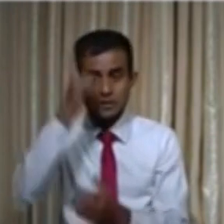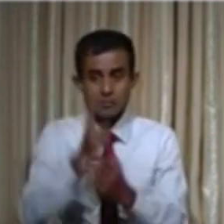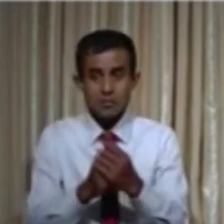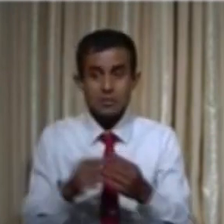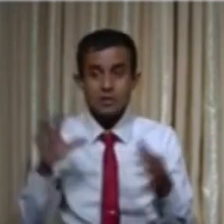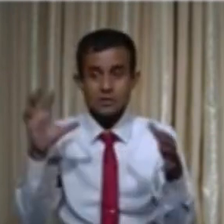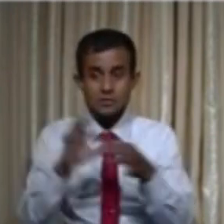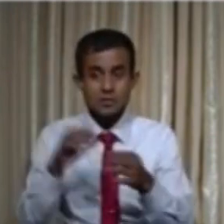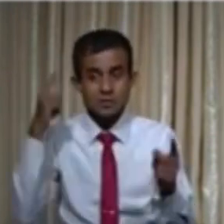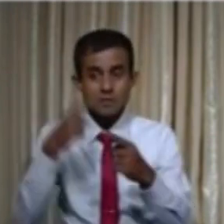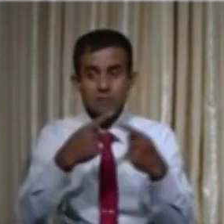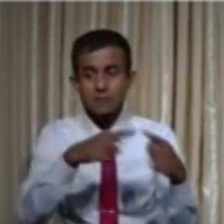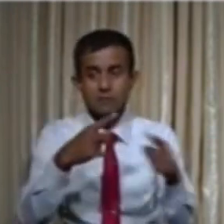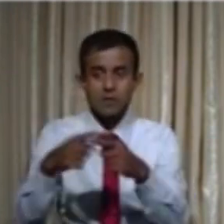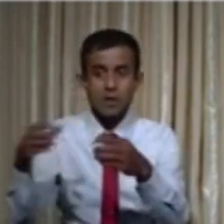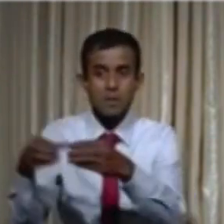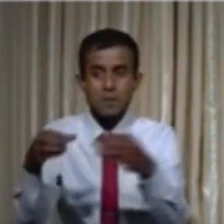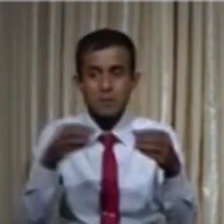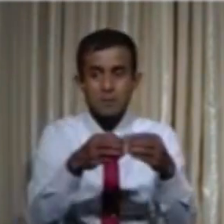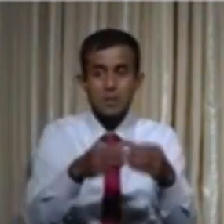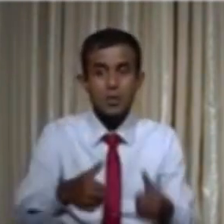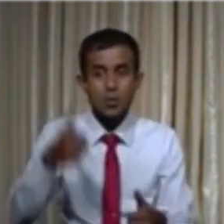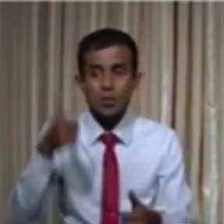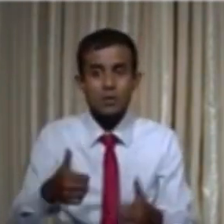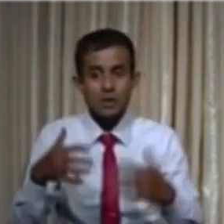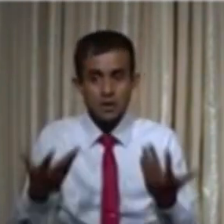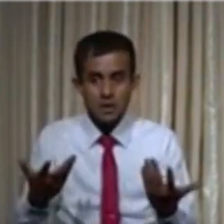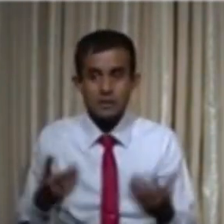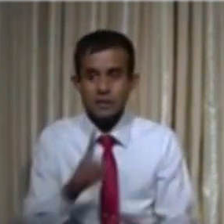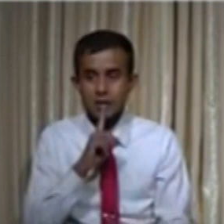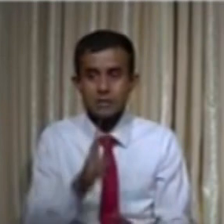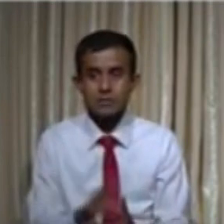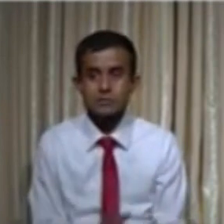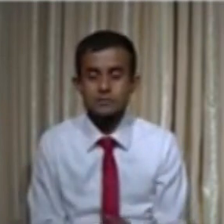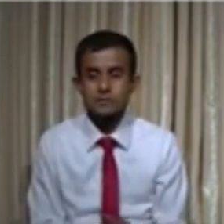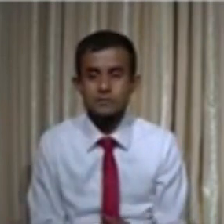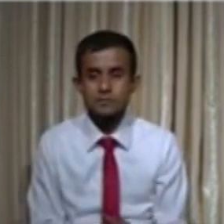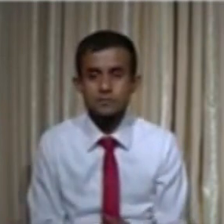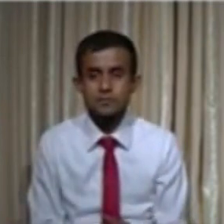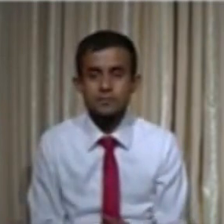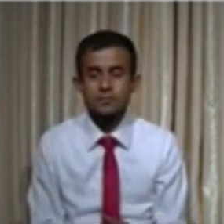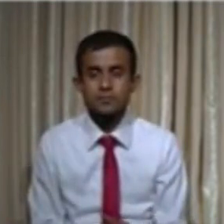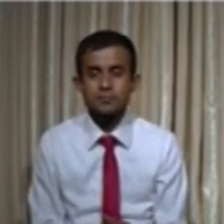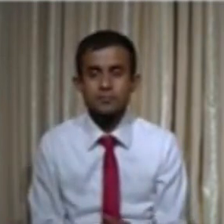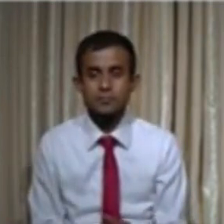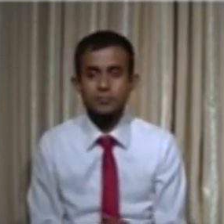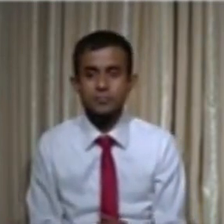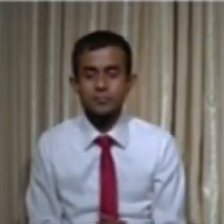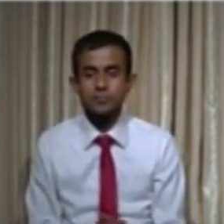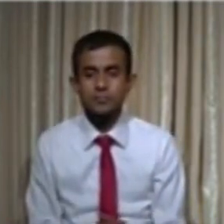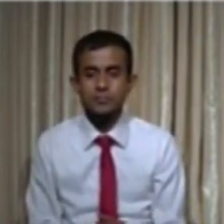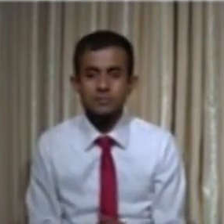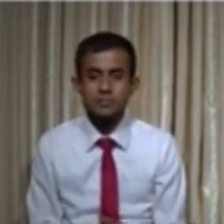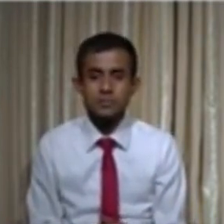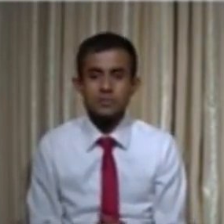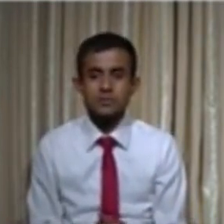Sinhala nationalist, he's been a hardline nationalist for a long time, that he says something like that is one thing. I don't think he should